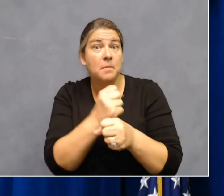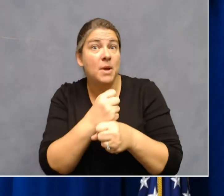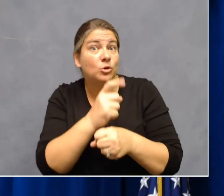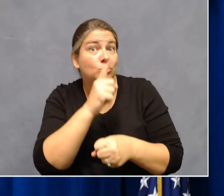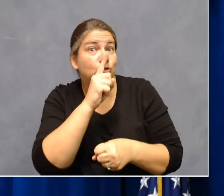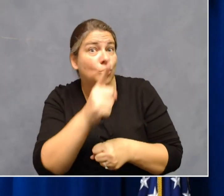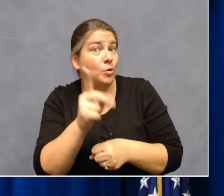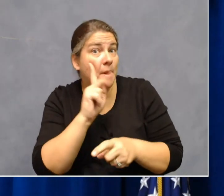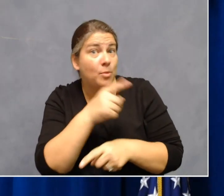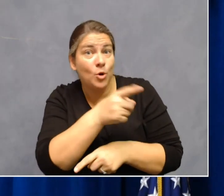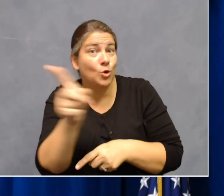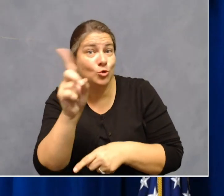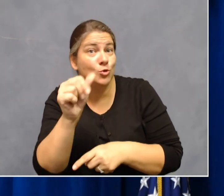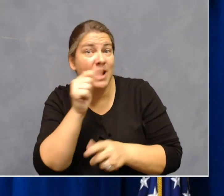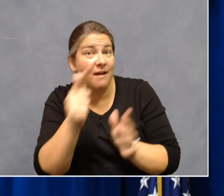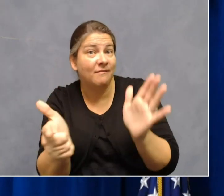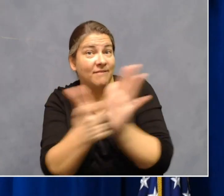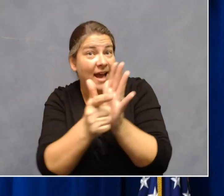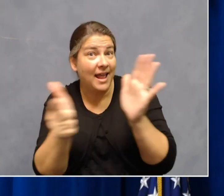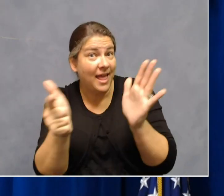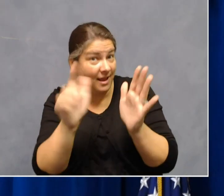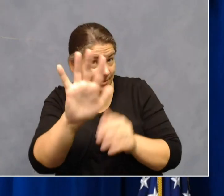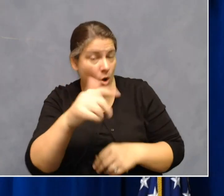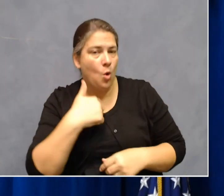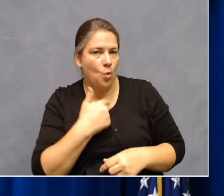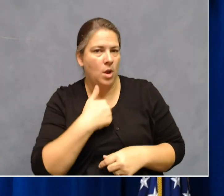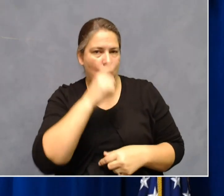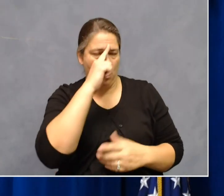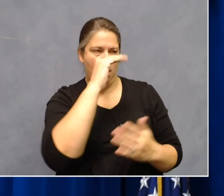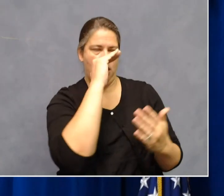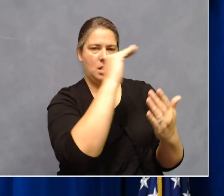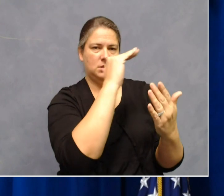drop boxes by county on